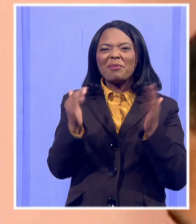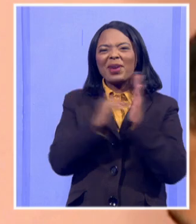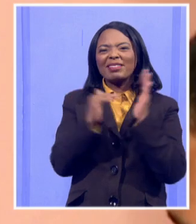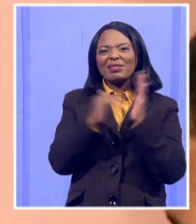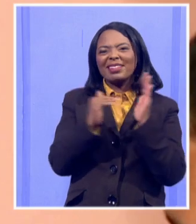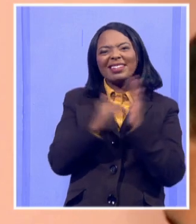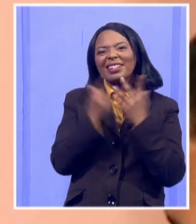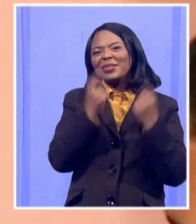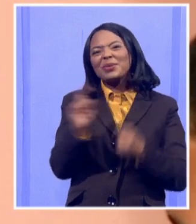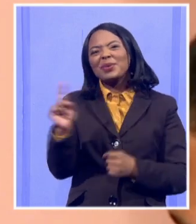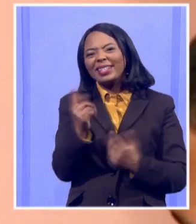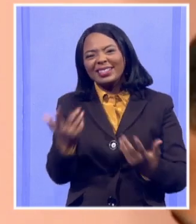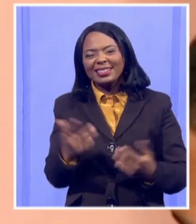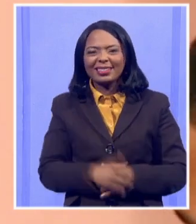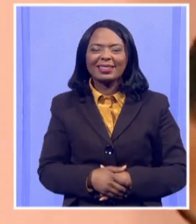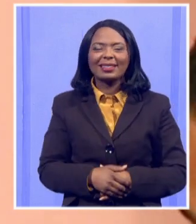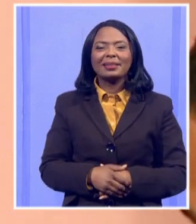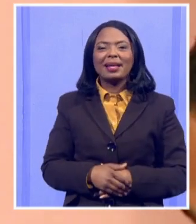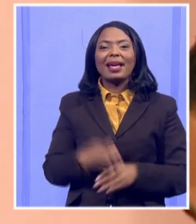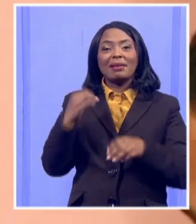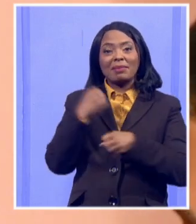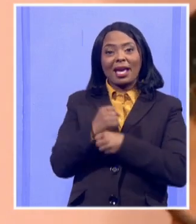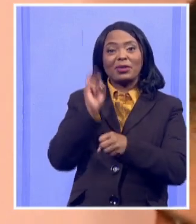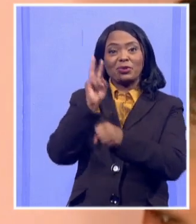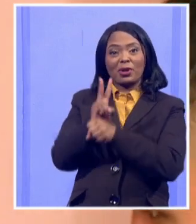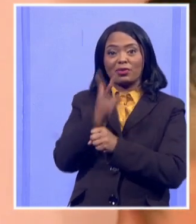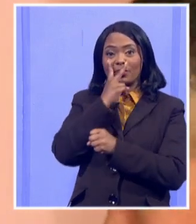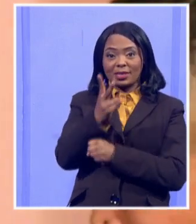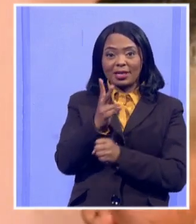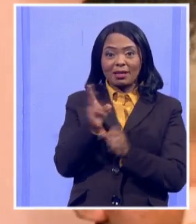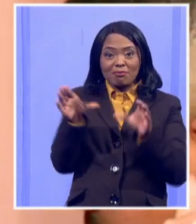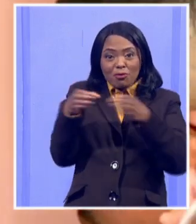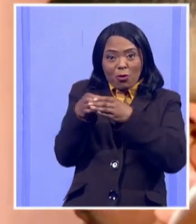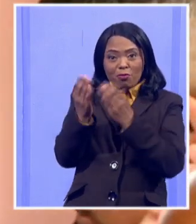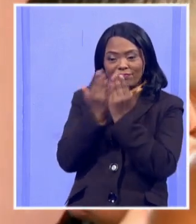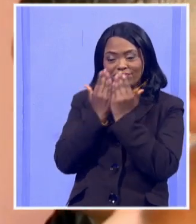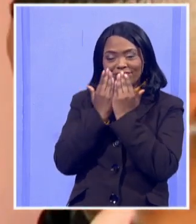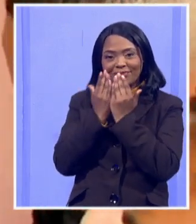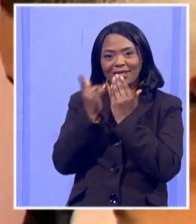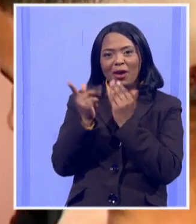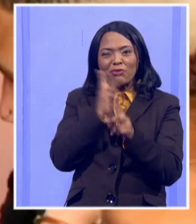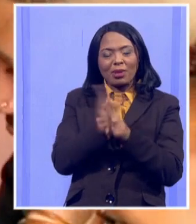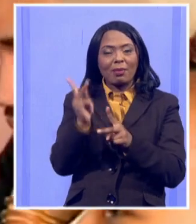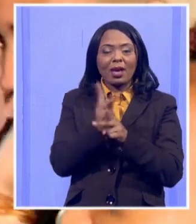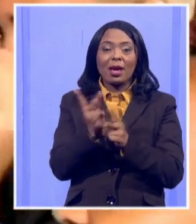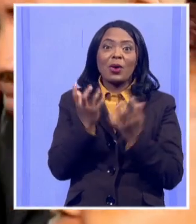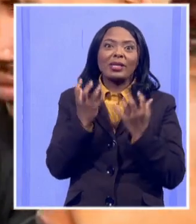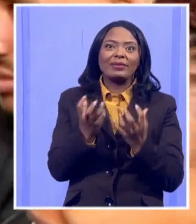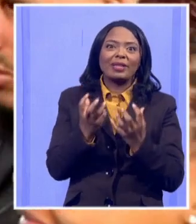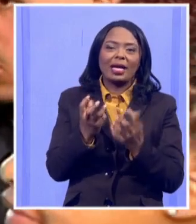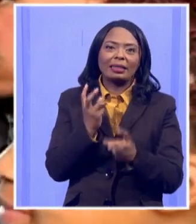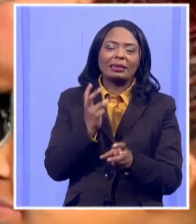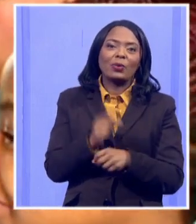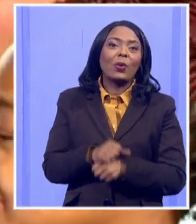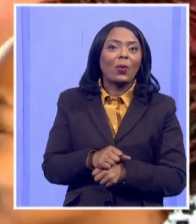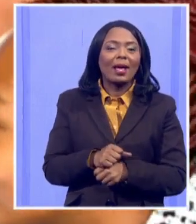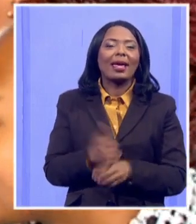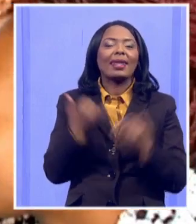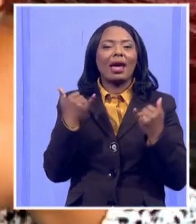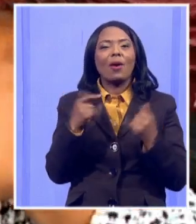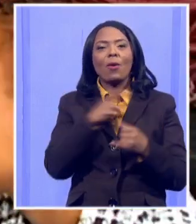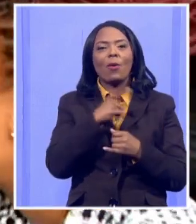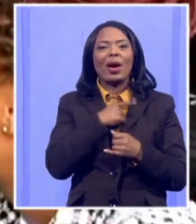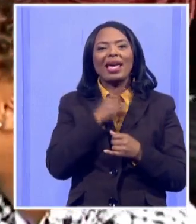me are grade 12s who are busy studying. As you can see, we are part of their study lesson, preparing hard for the English paper, which starts next